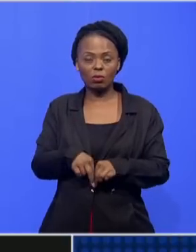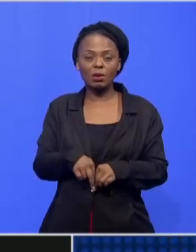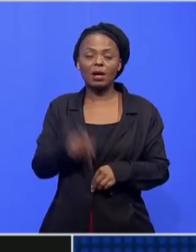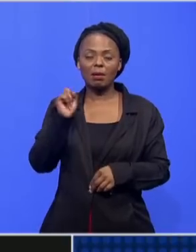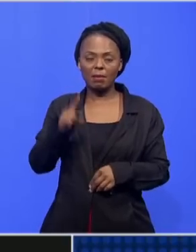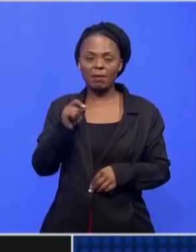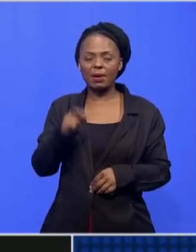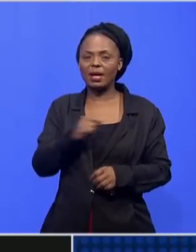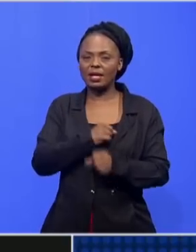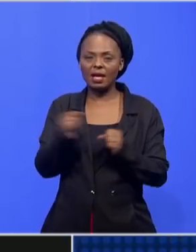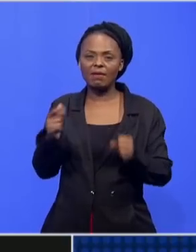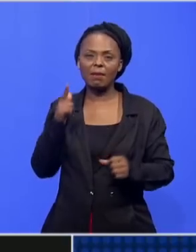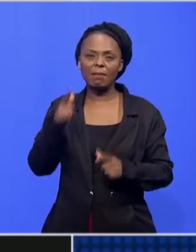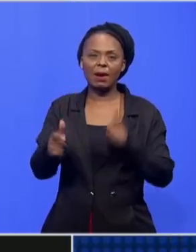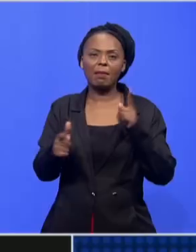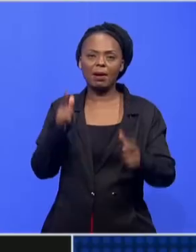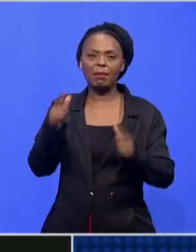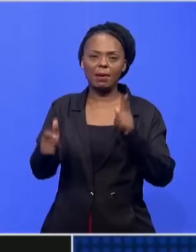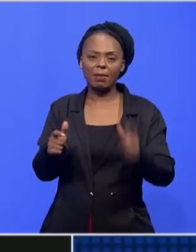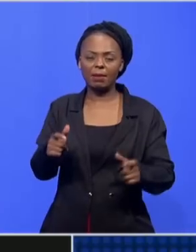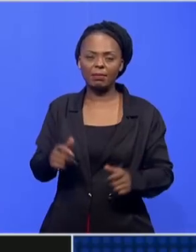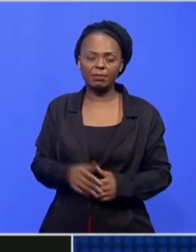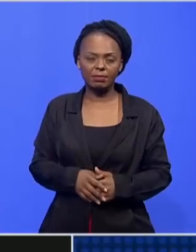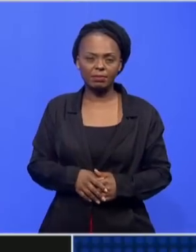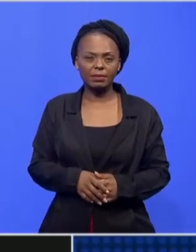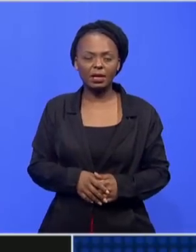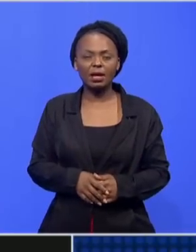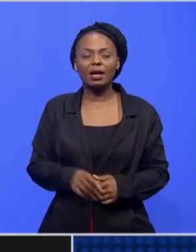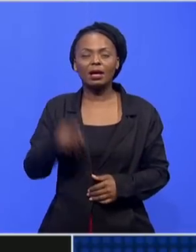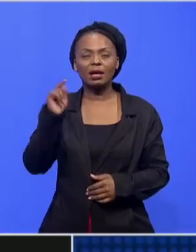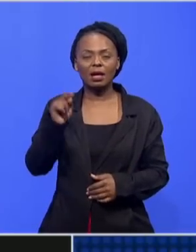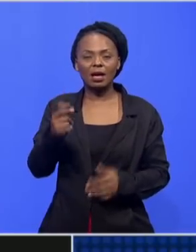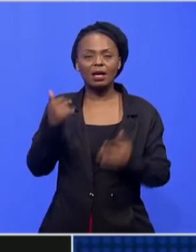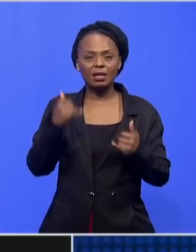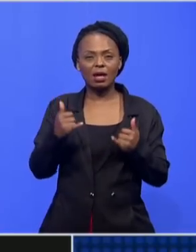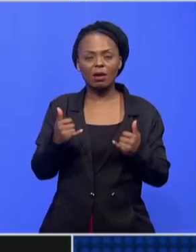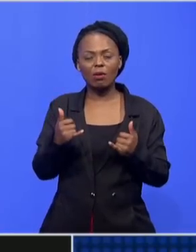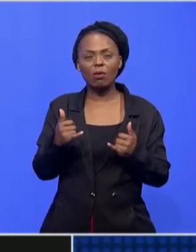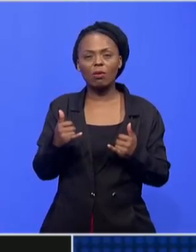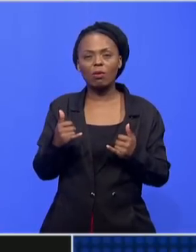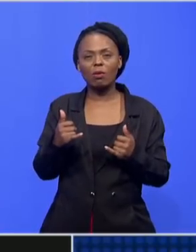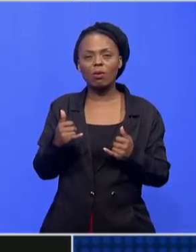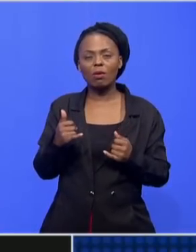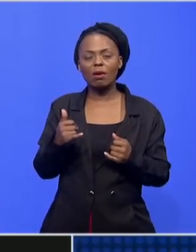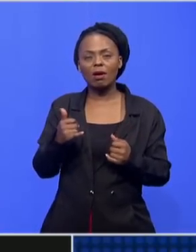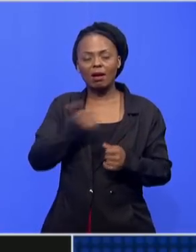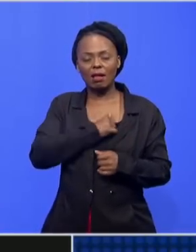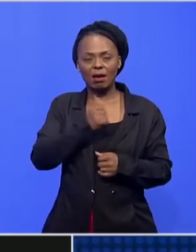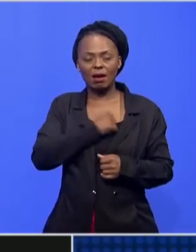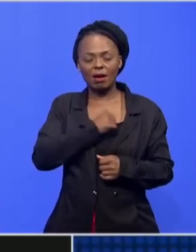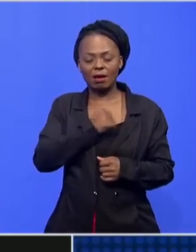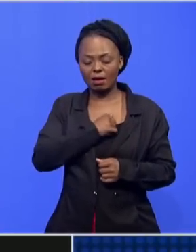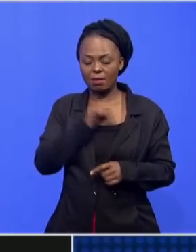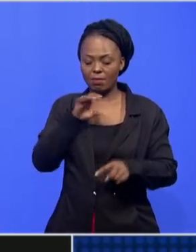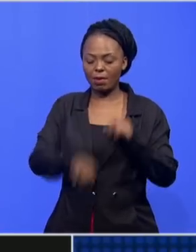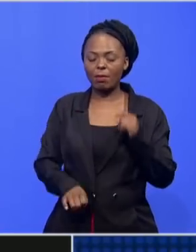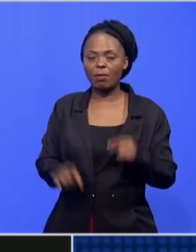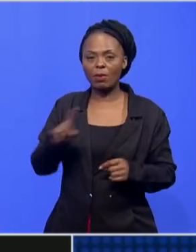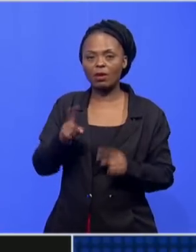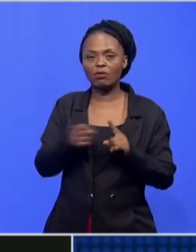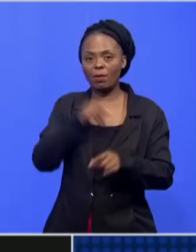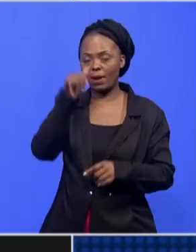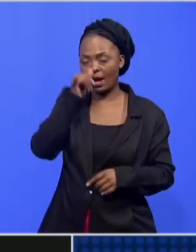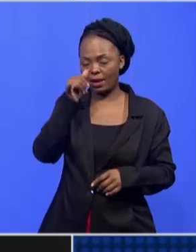not harmed. So what is unfortunate about this barbaric act of criminality